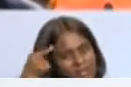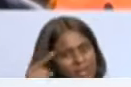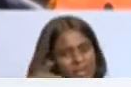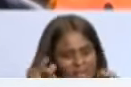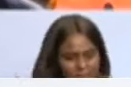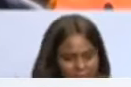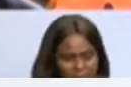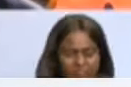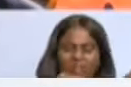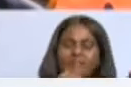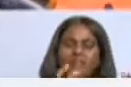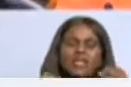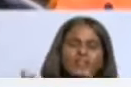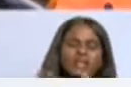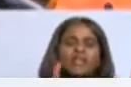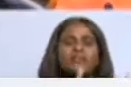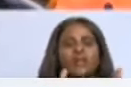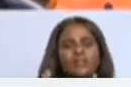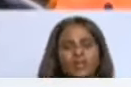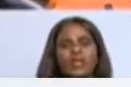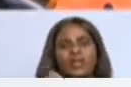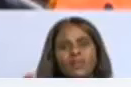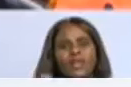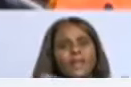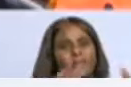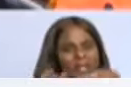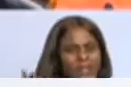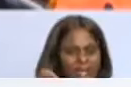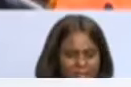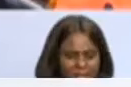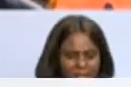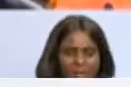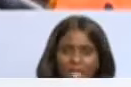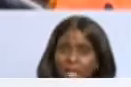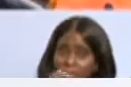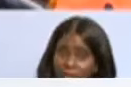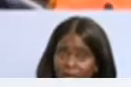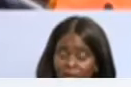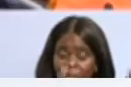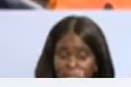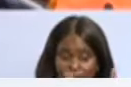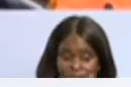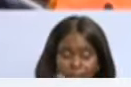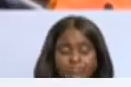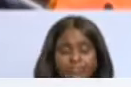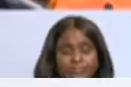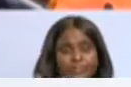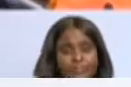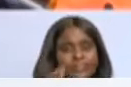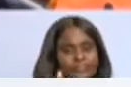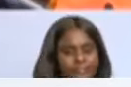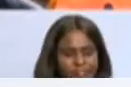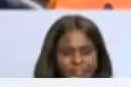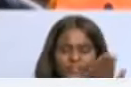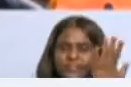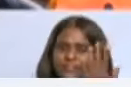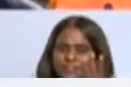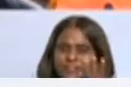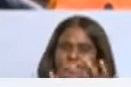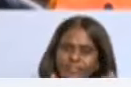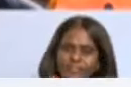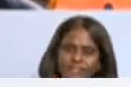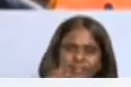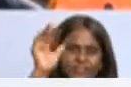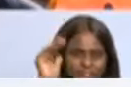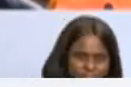number of interventions, a myriad of interventions, in a bid to enhance resilience and reduce